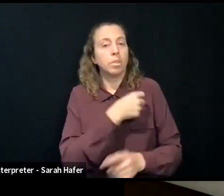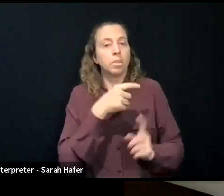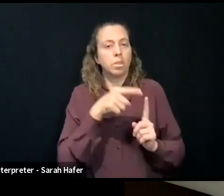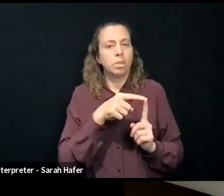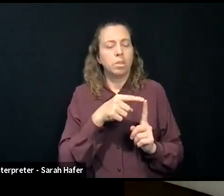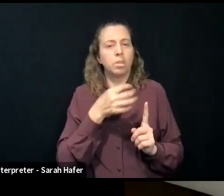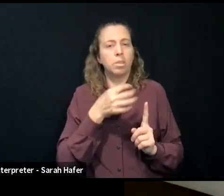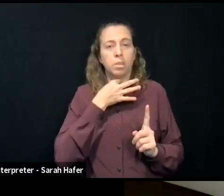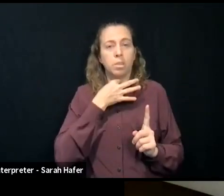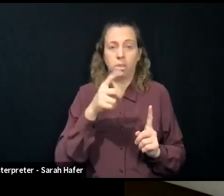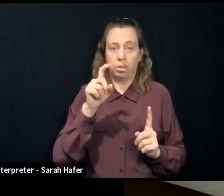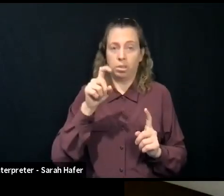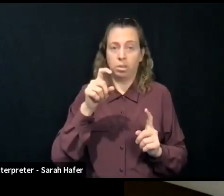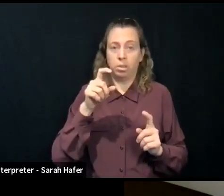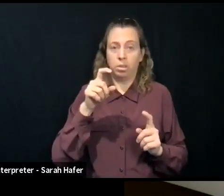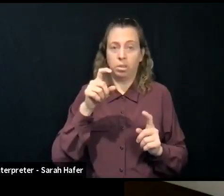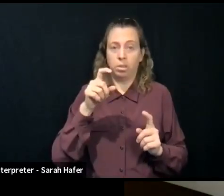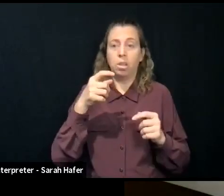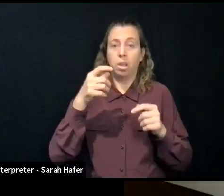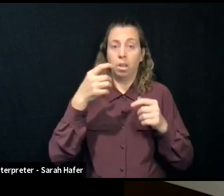variants?